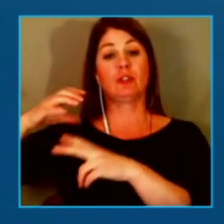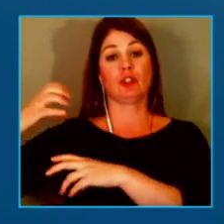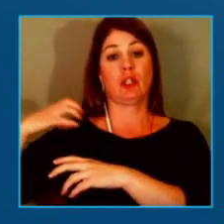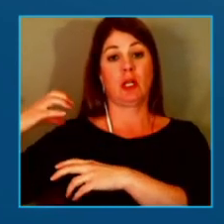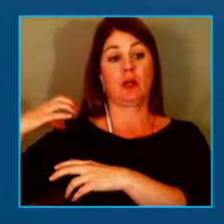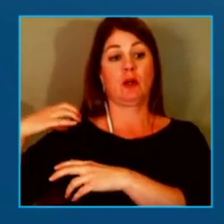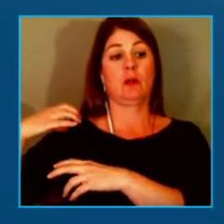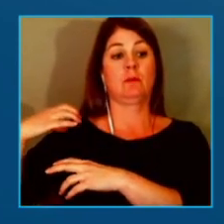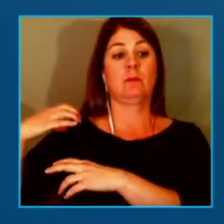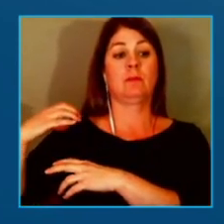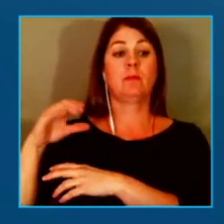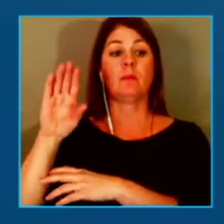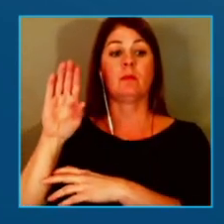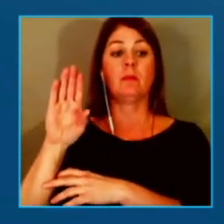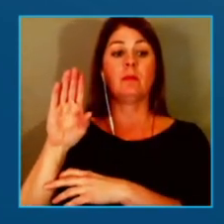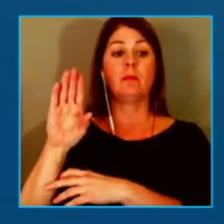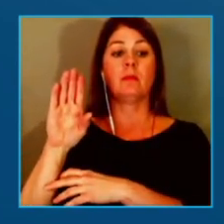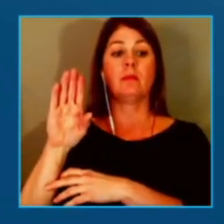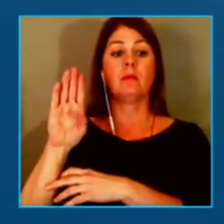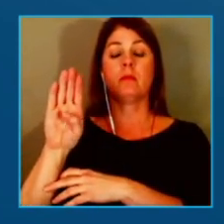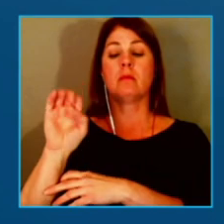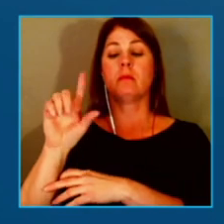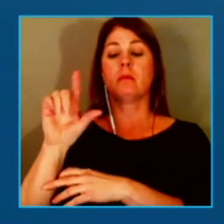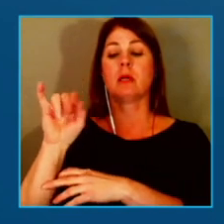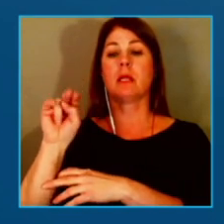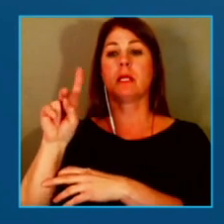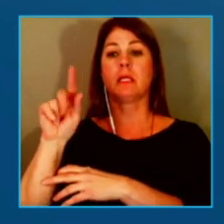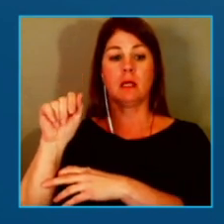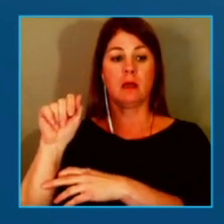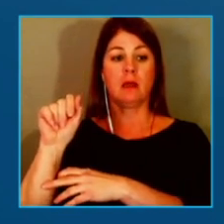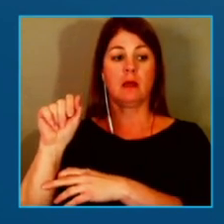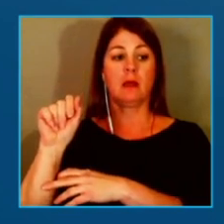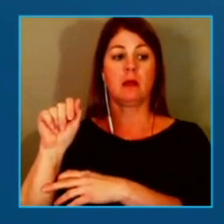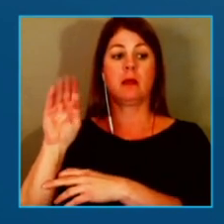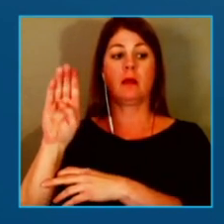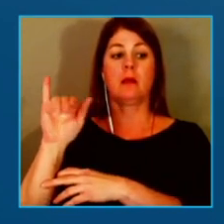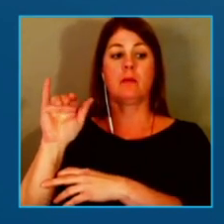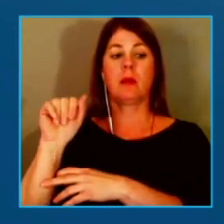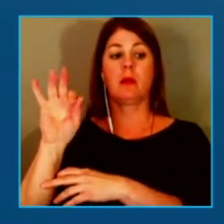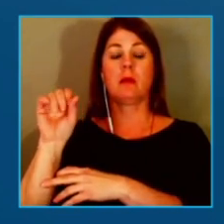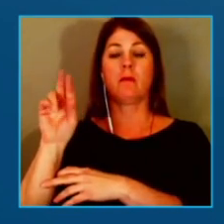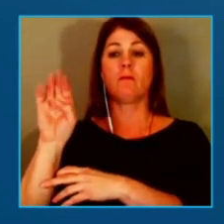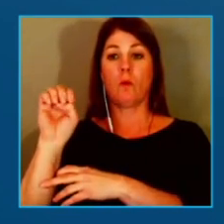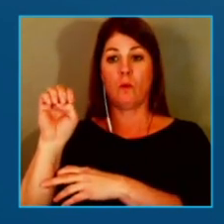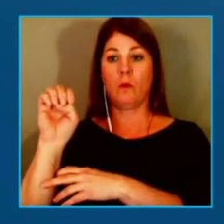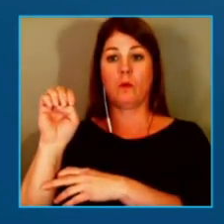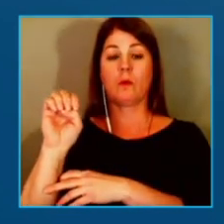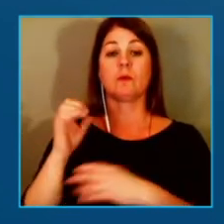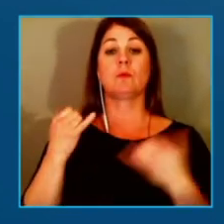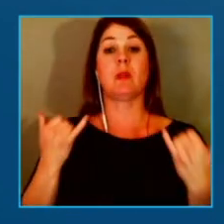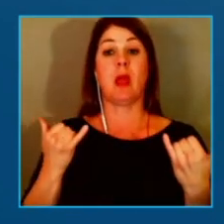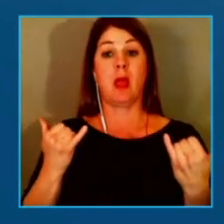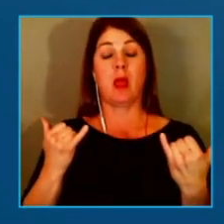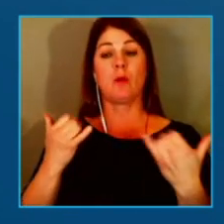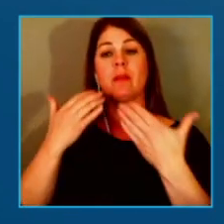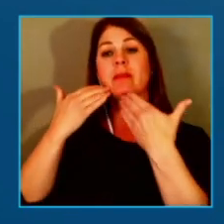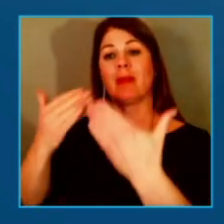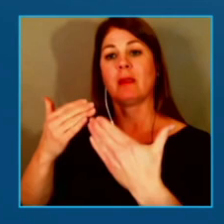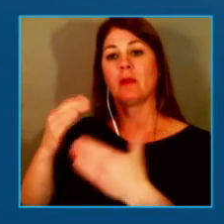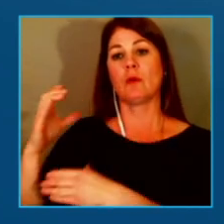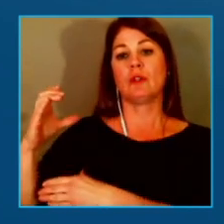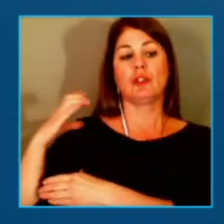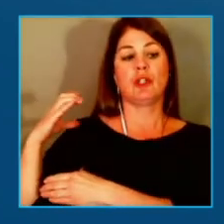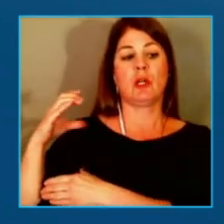Byford. I would like to take a moment to thank Chair Byford and